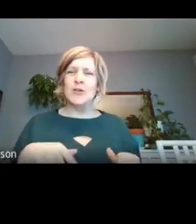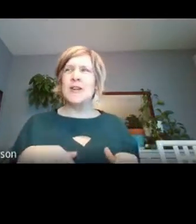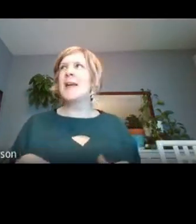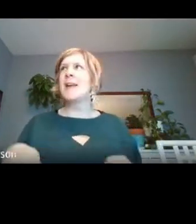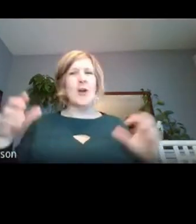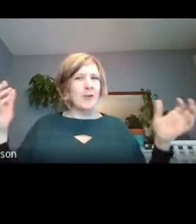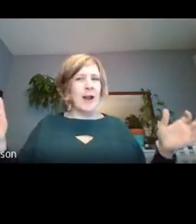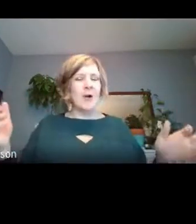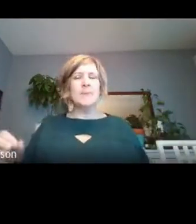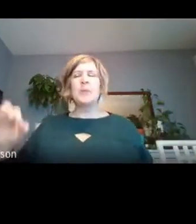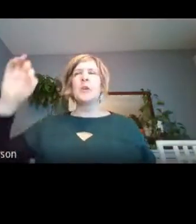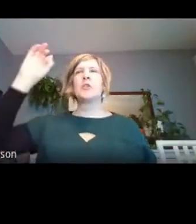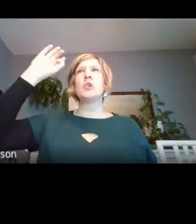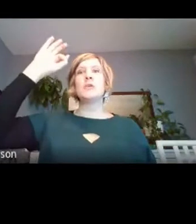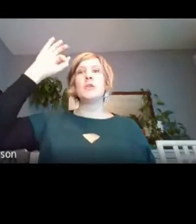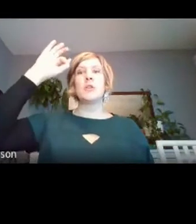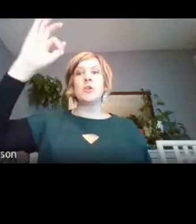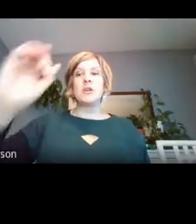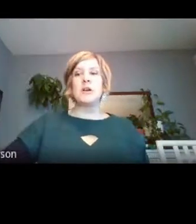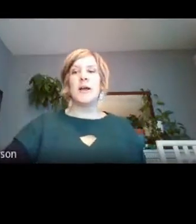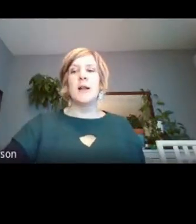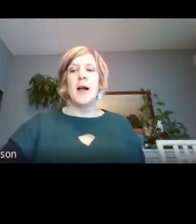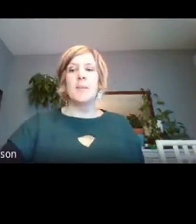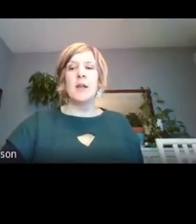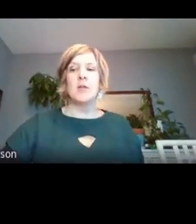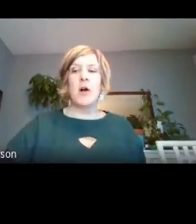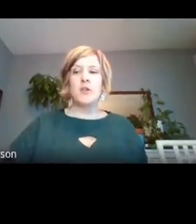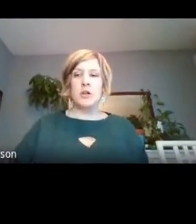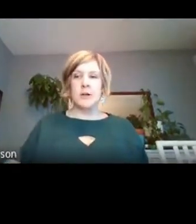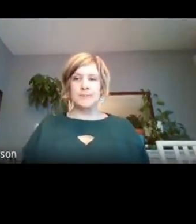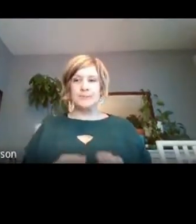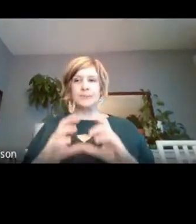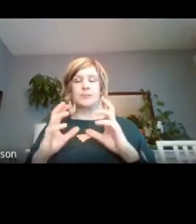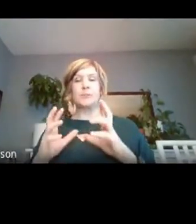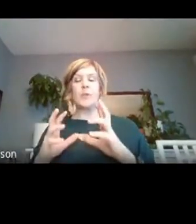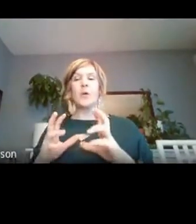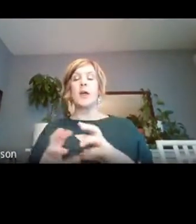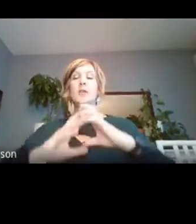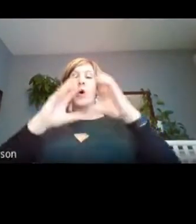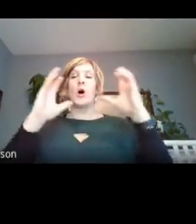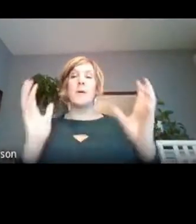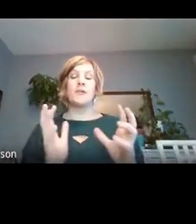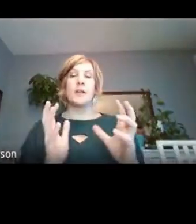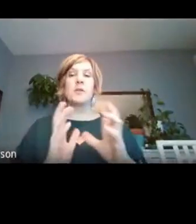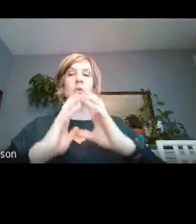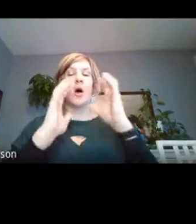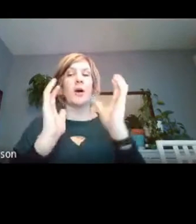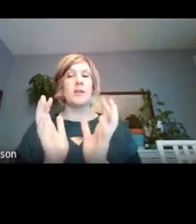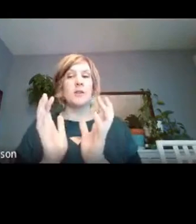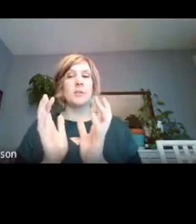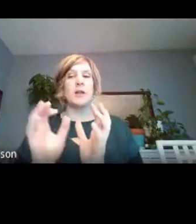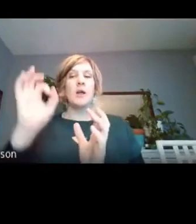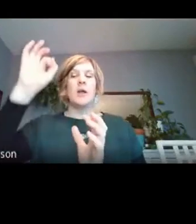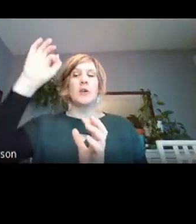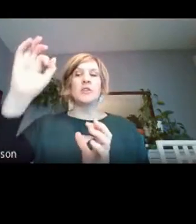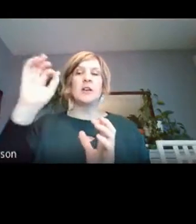tackle for another day another half an hour so you're looking for the little green dot i'm going to hit launch here okay so all my friends who are